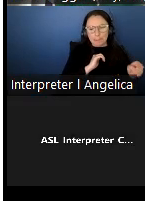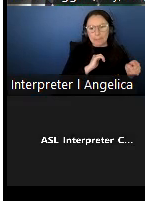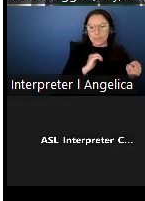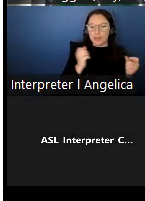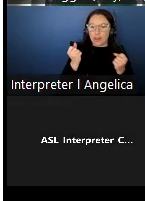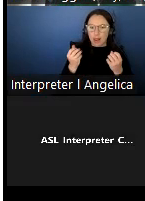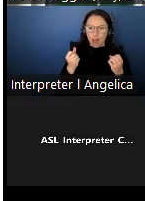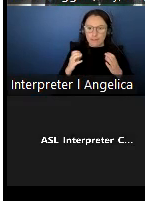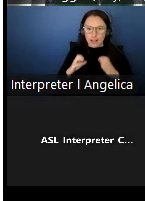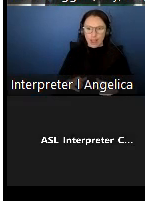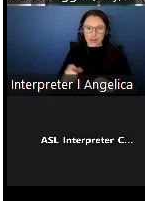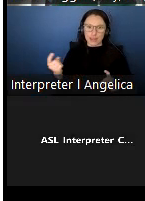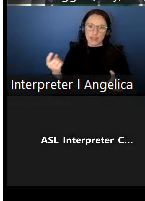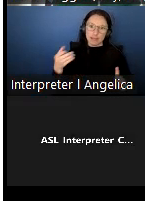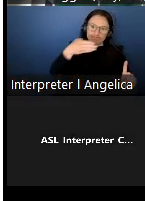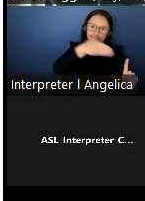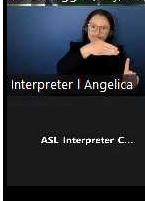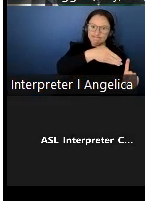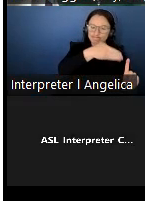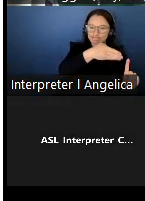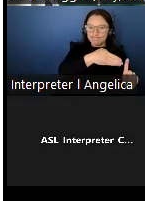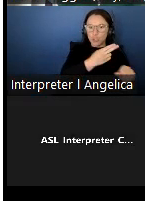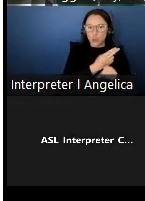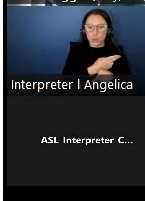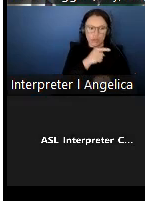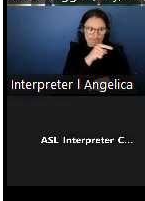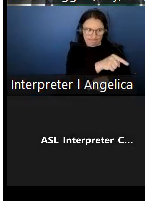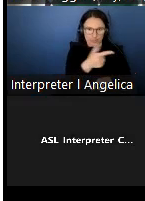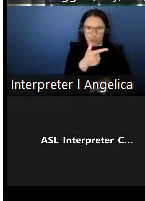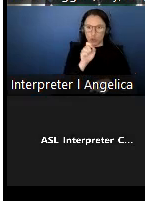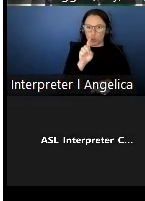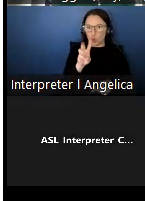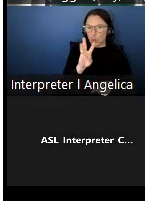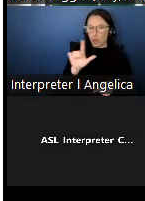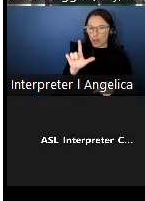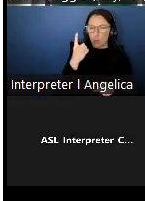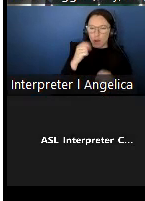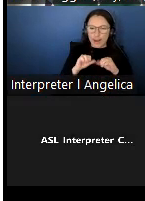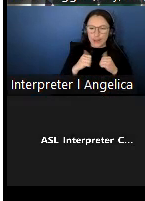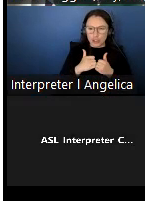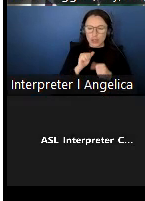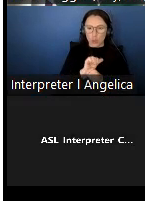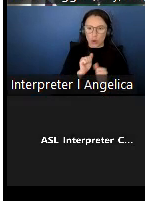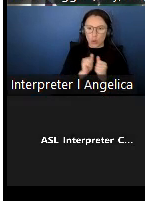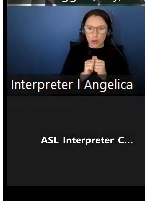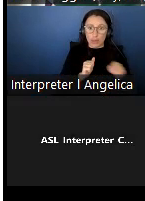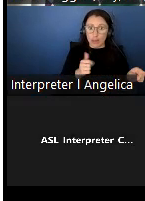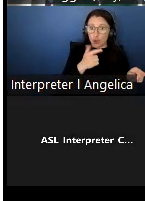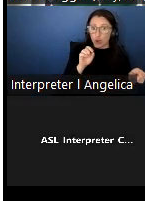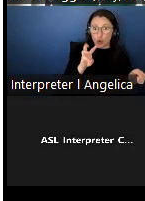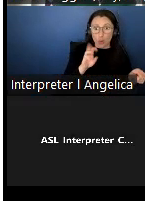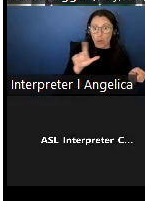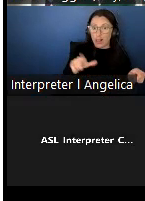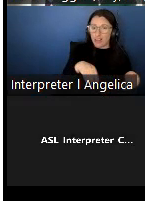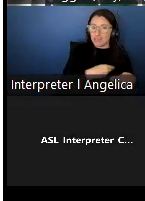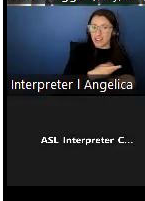go to this specific Goodwill. I worked with an agency that the Goodwill there gave everything for free to the